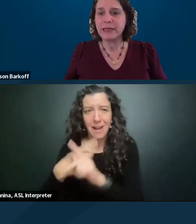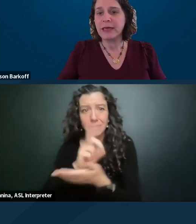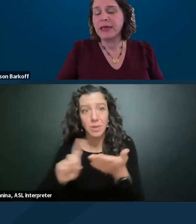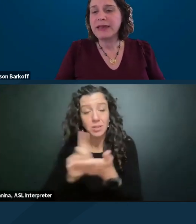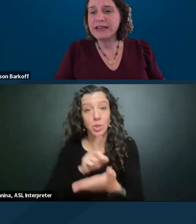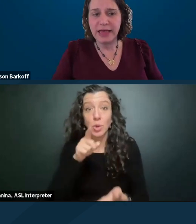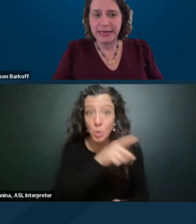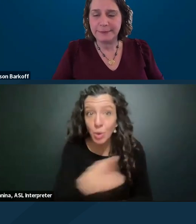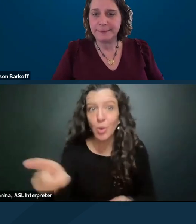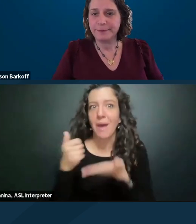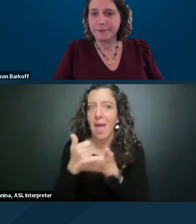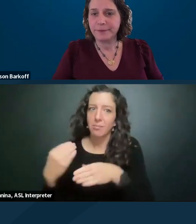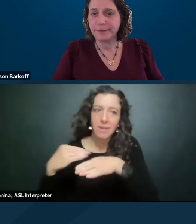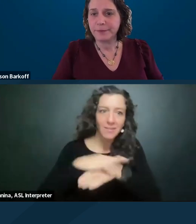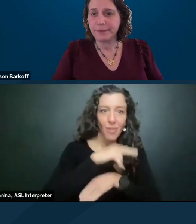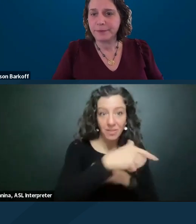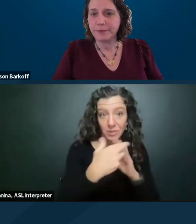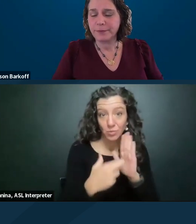rule. Next slide.